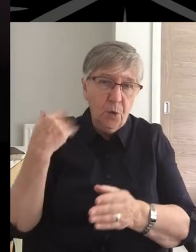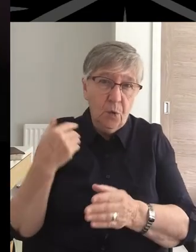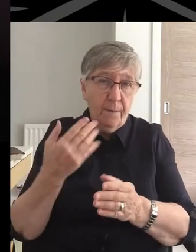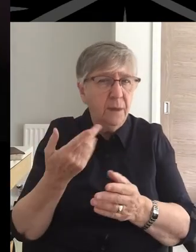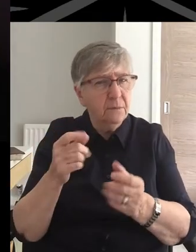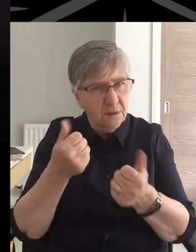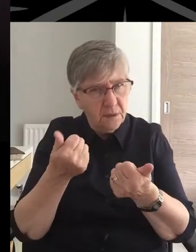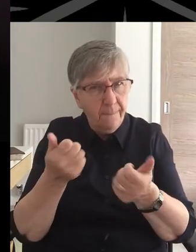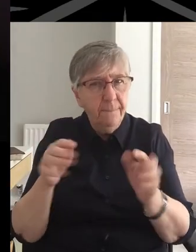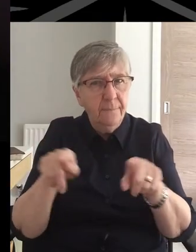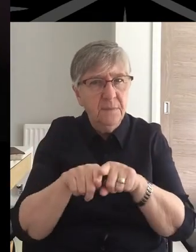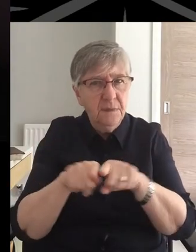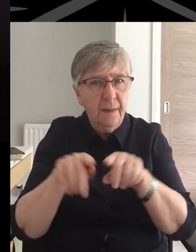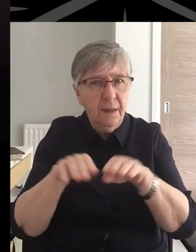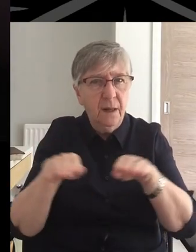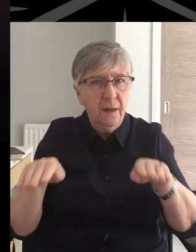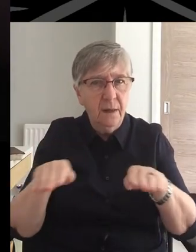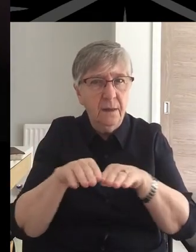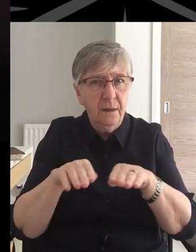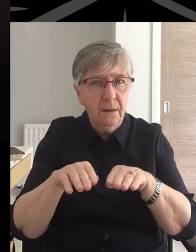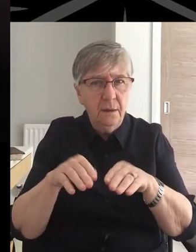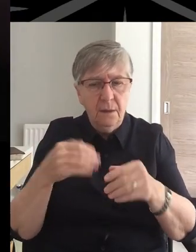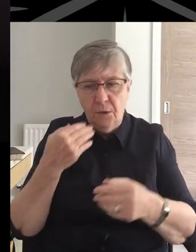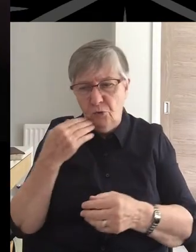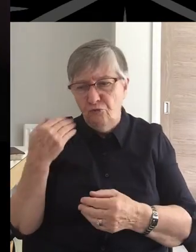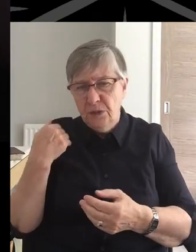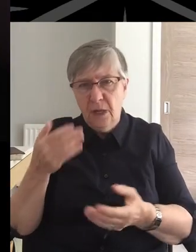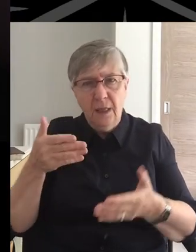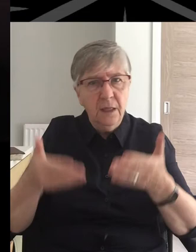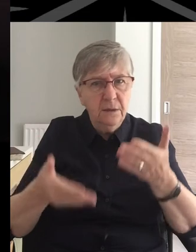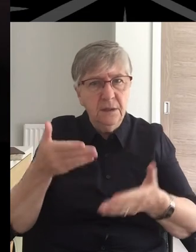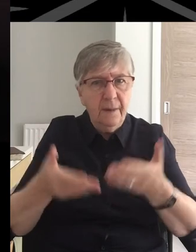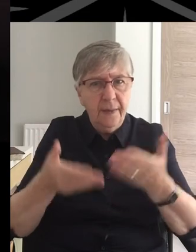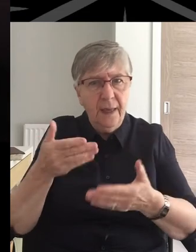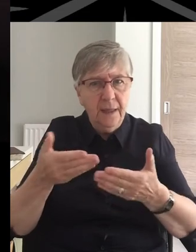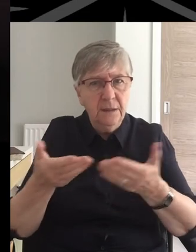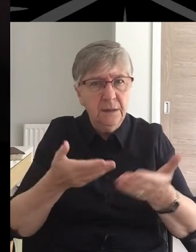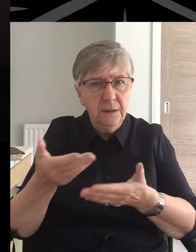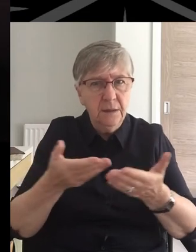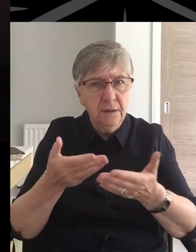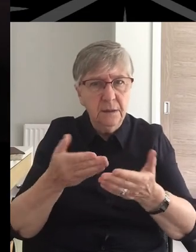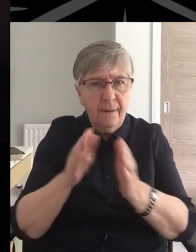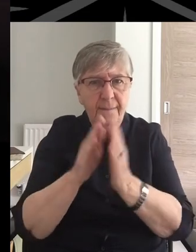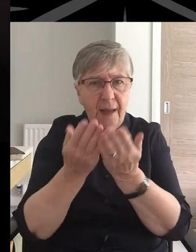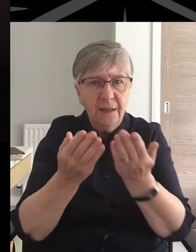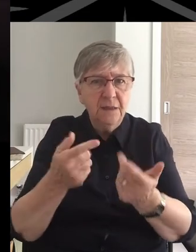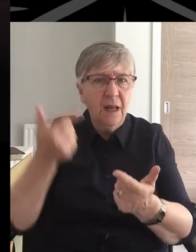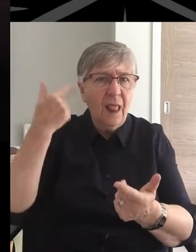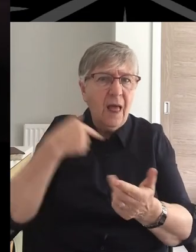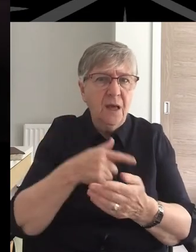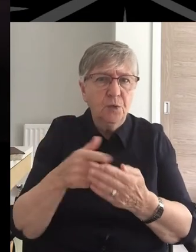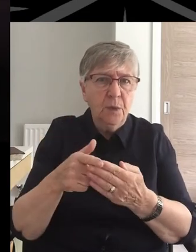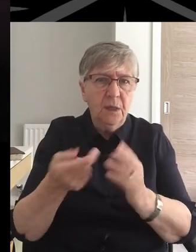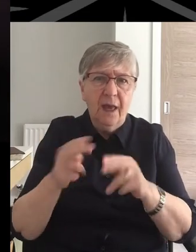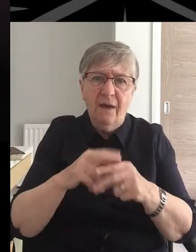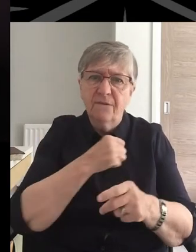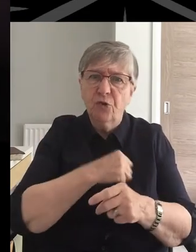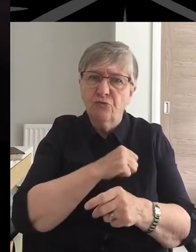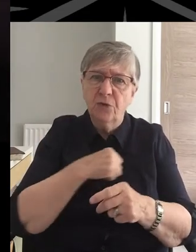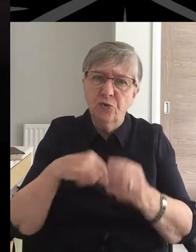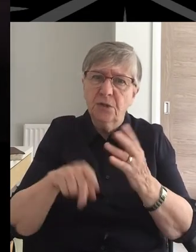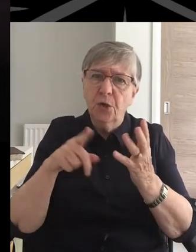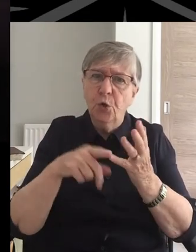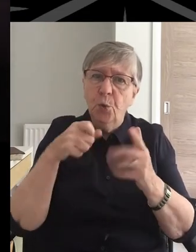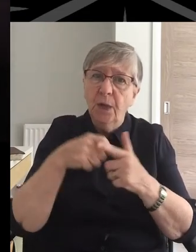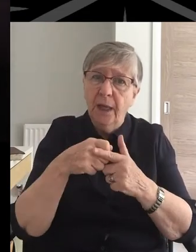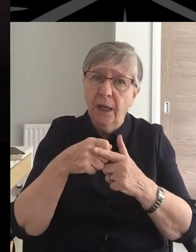similarities. There's been recent debate, I've got it in a magazine I got just last week, about whether Christians in the UK today